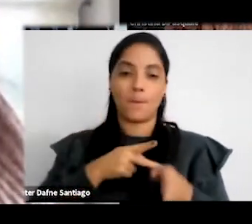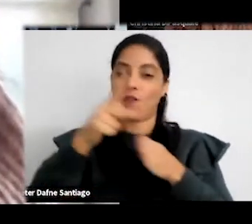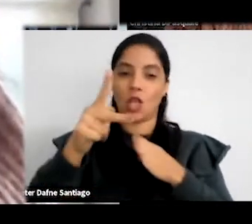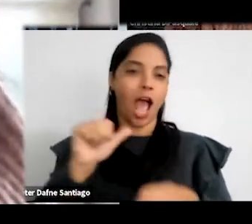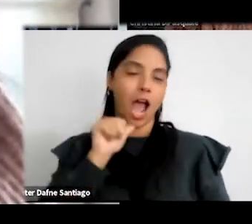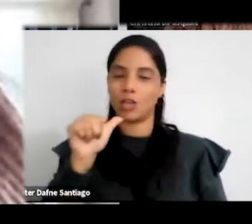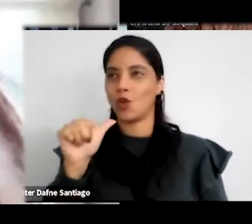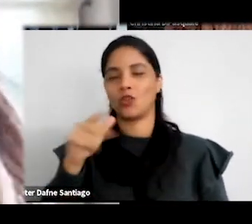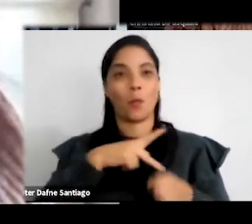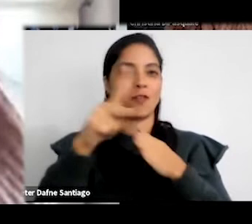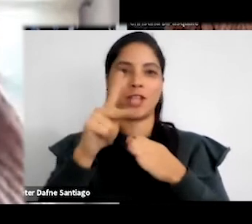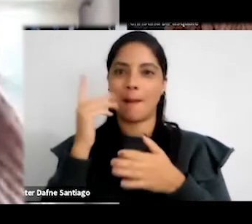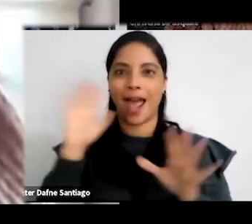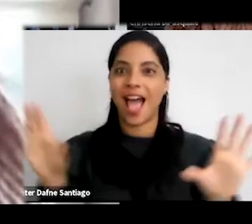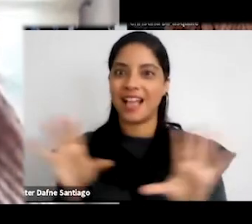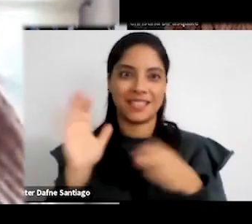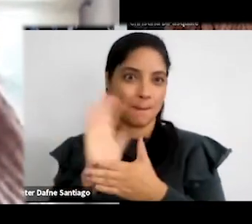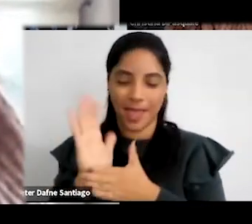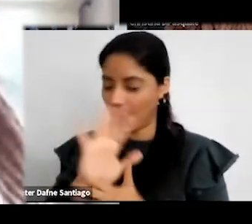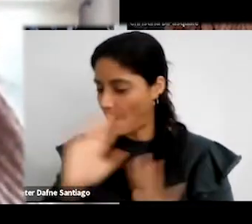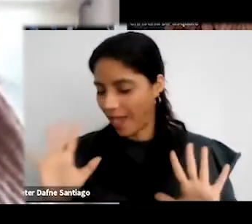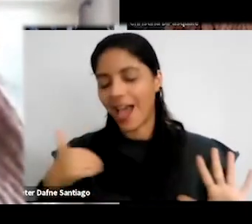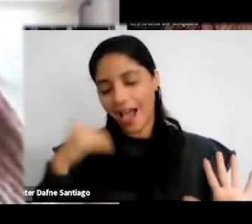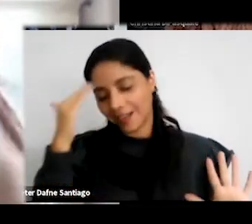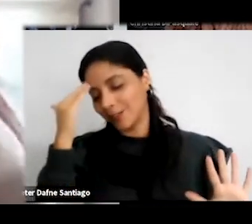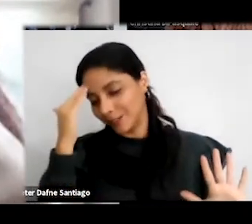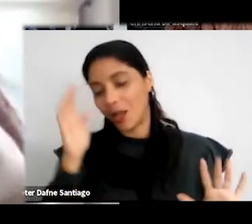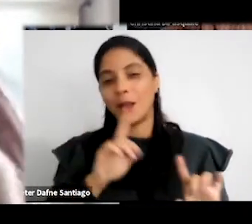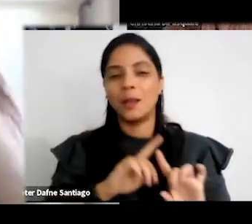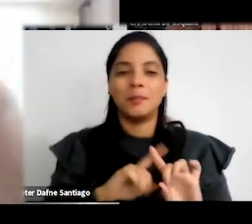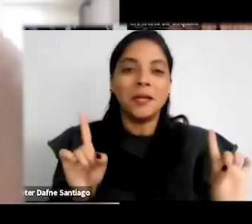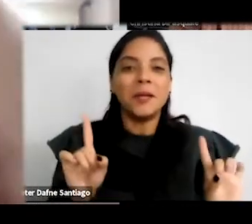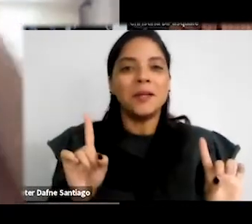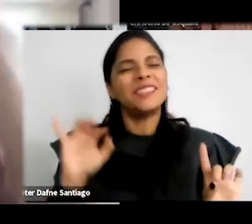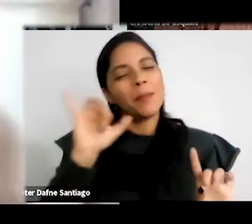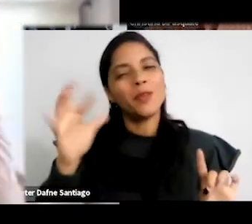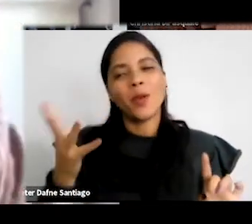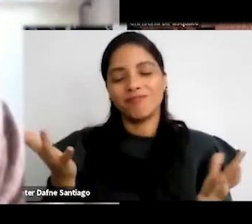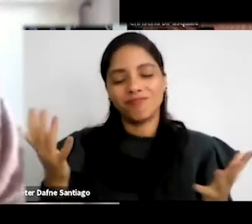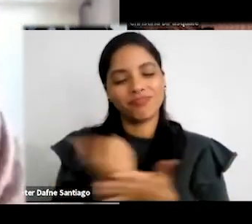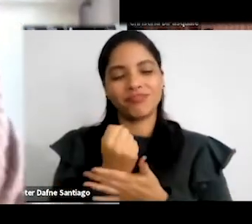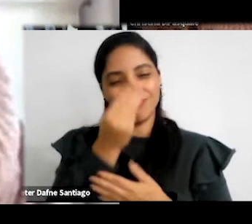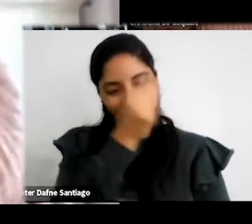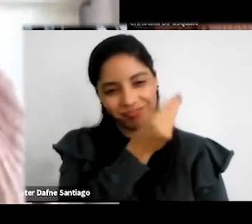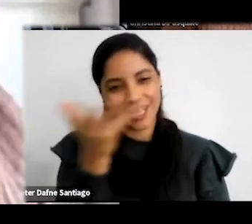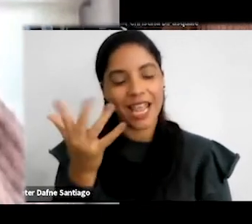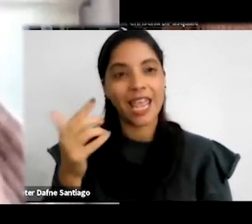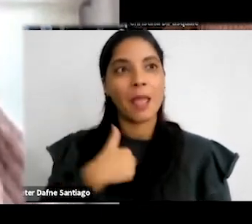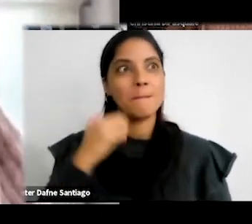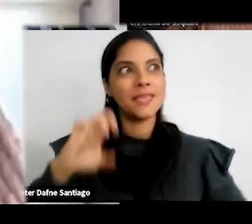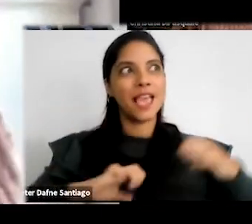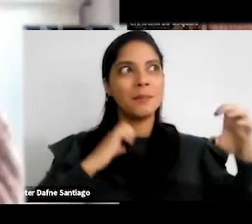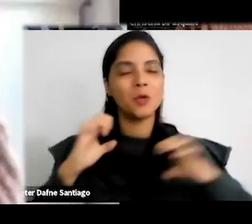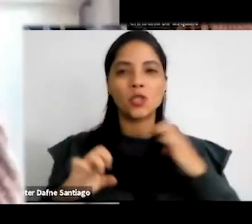has come up again. And one other thing that I just want to mention that was also kind of on the level of excitement of the